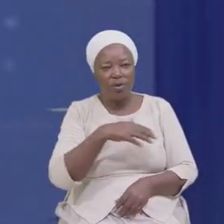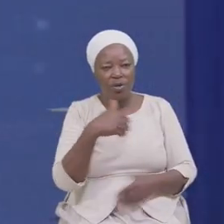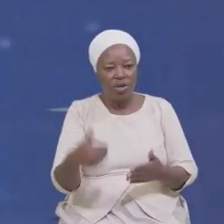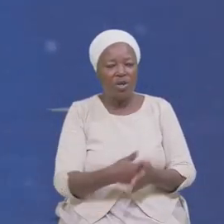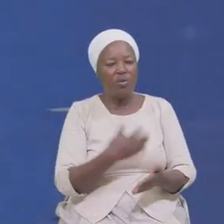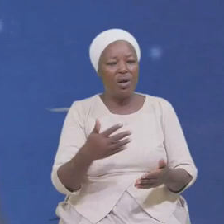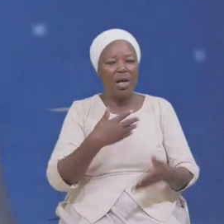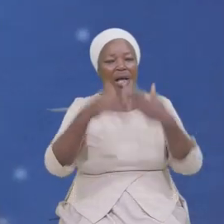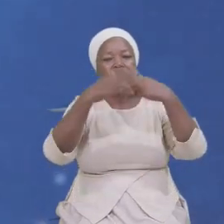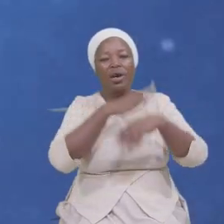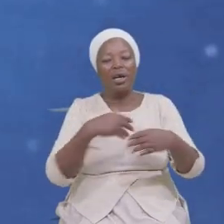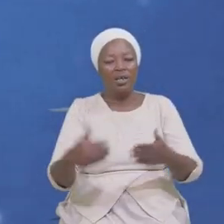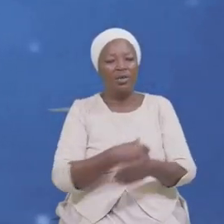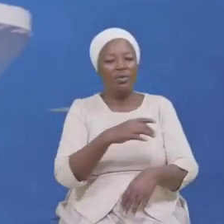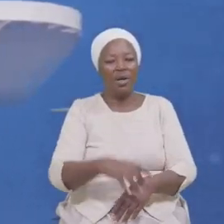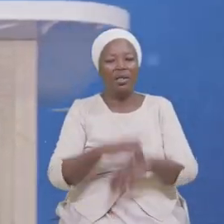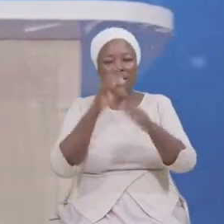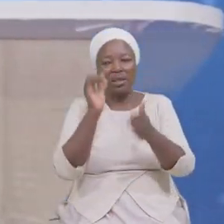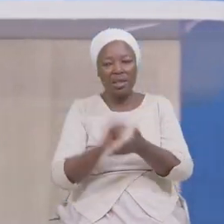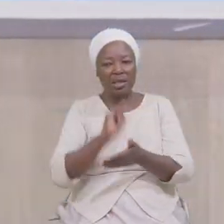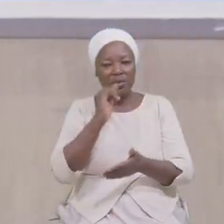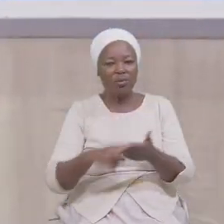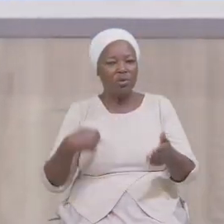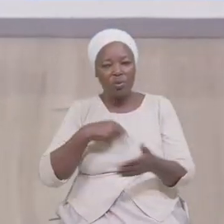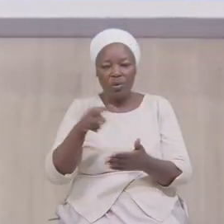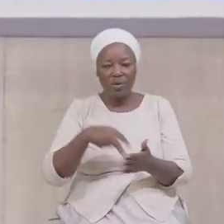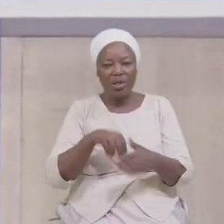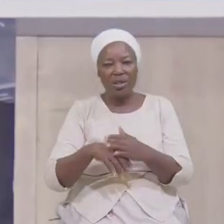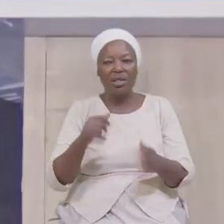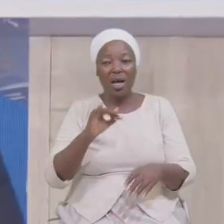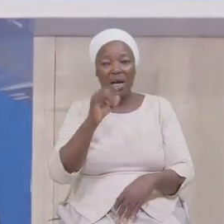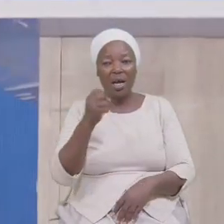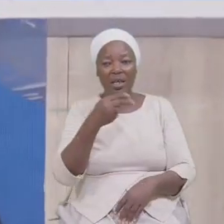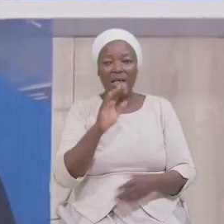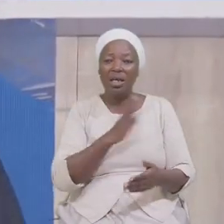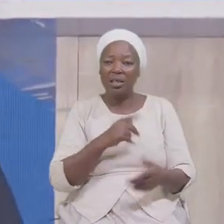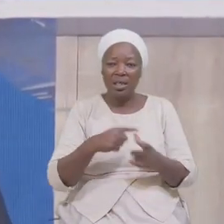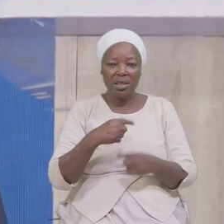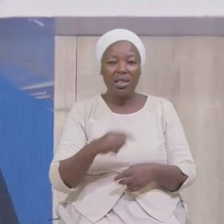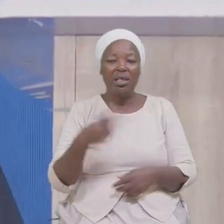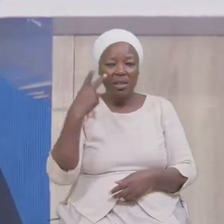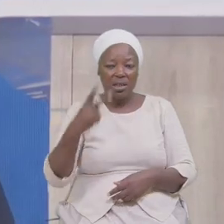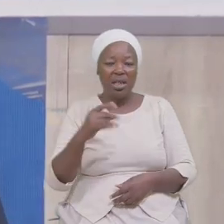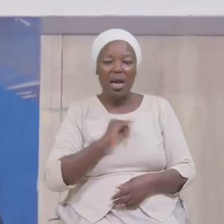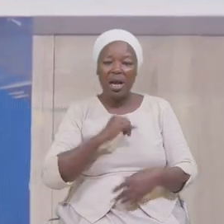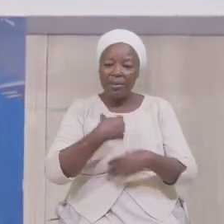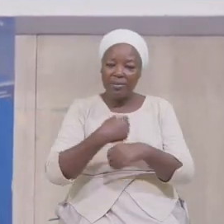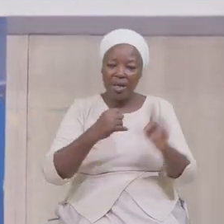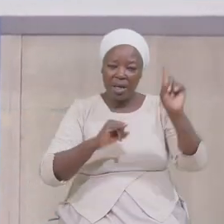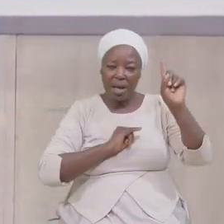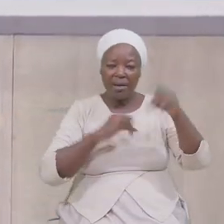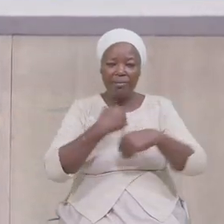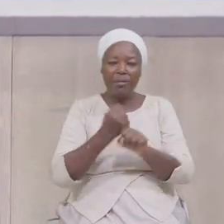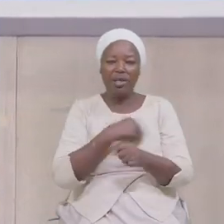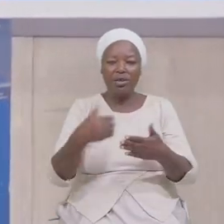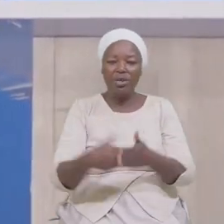what we read in Isaiah. It says, behold, I make new heavens and the new